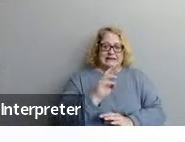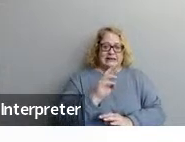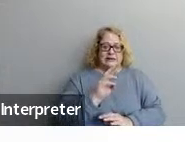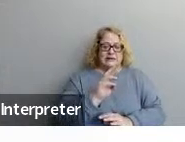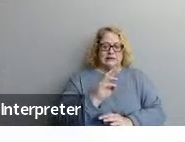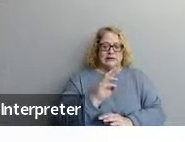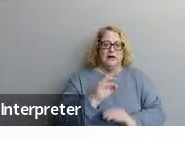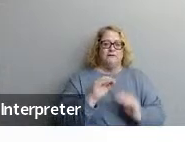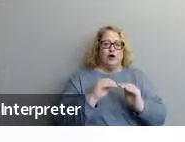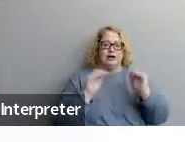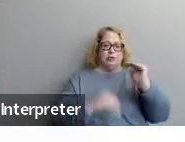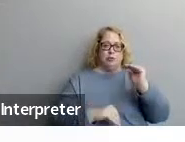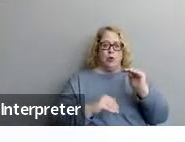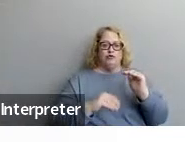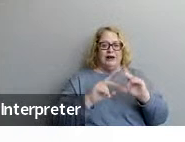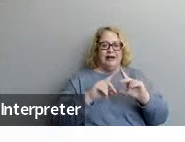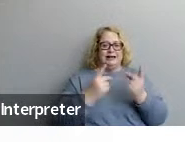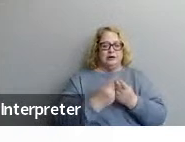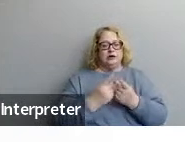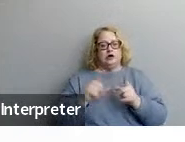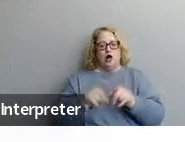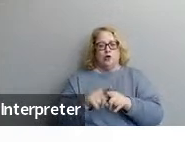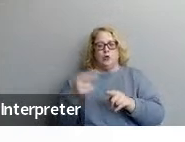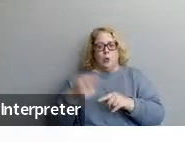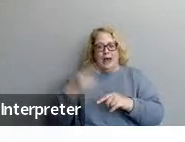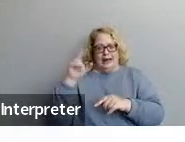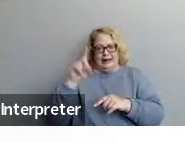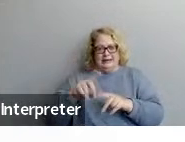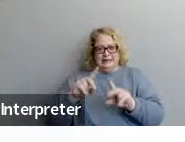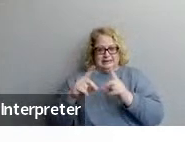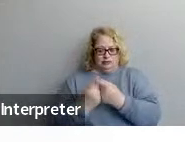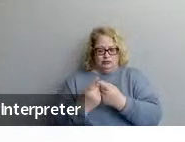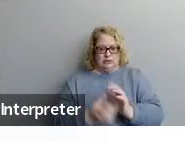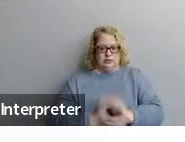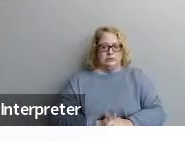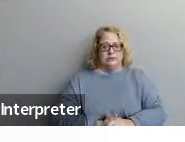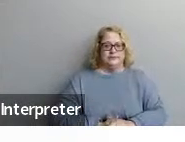needs districts, and I'll talk about that a little bit later during this presentation.